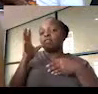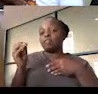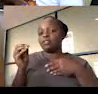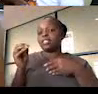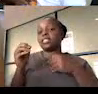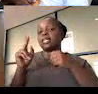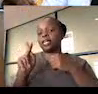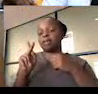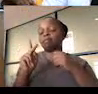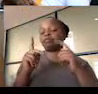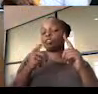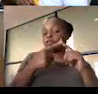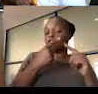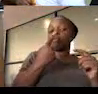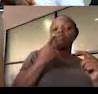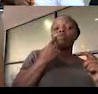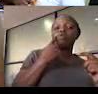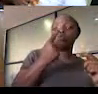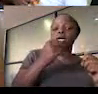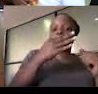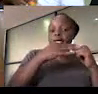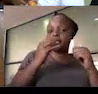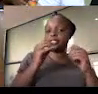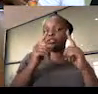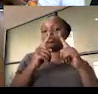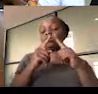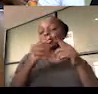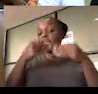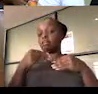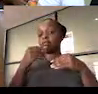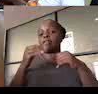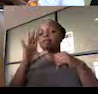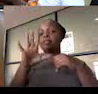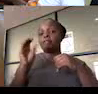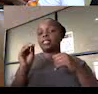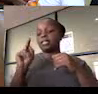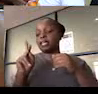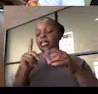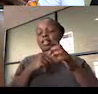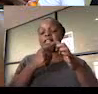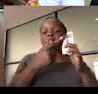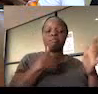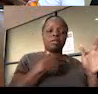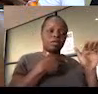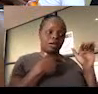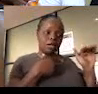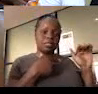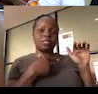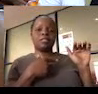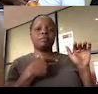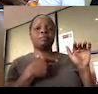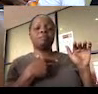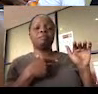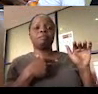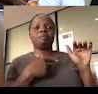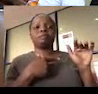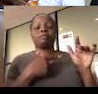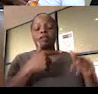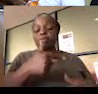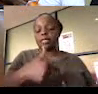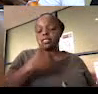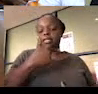my expectation was that they were going to give us the whole amount so that we are able to organize the